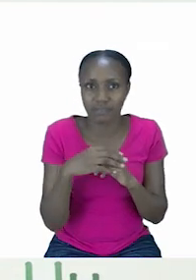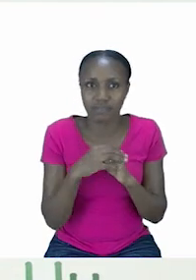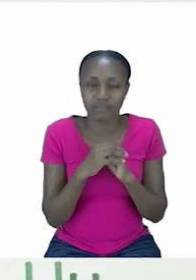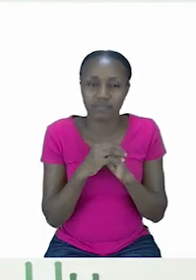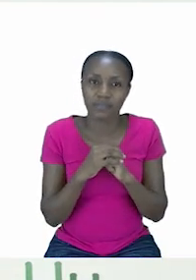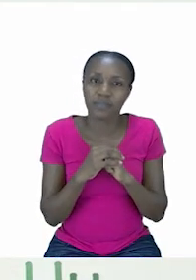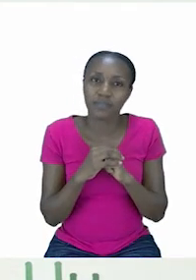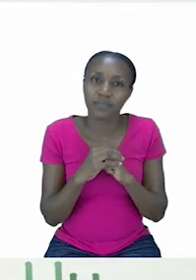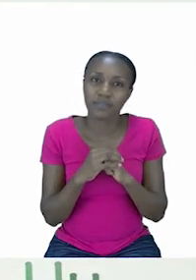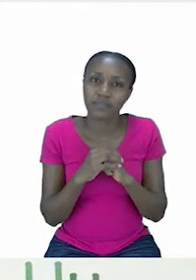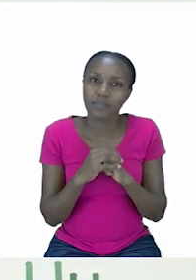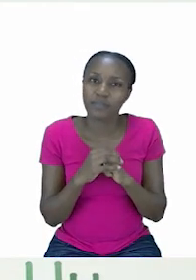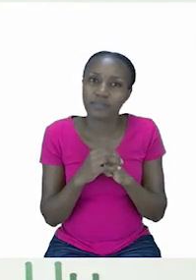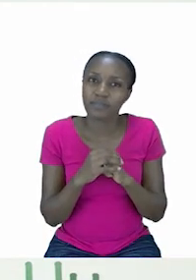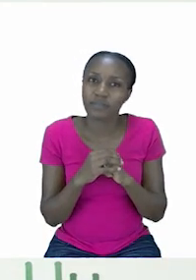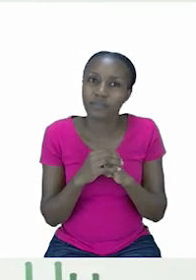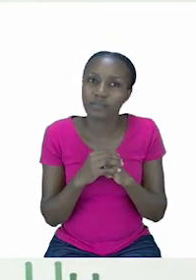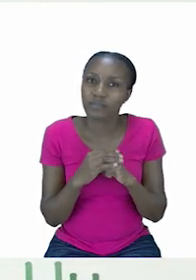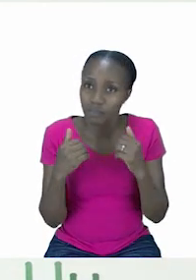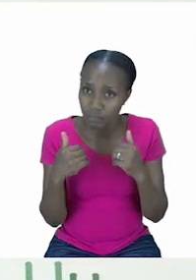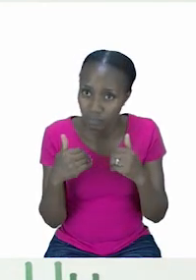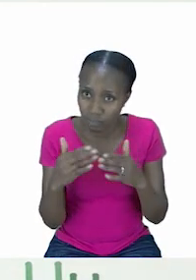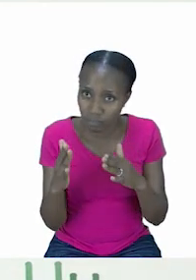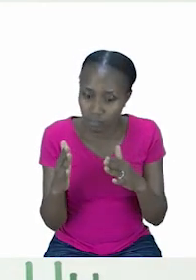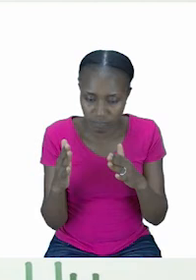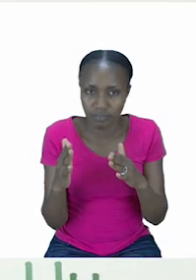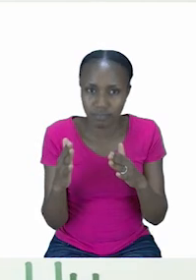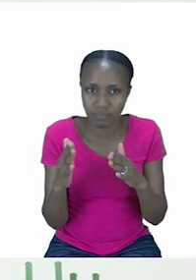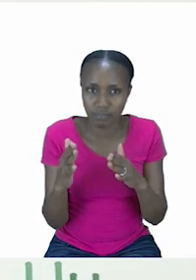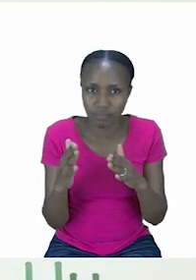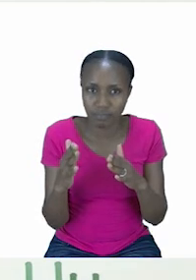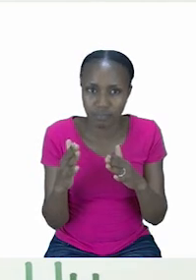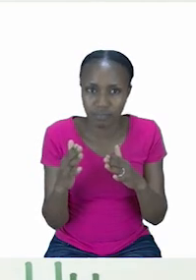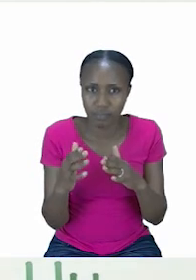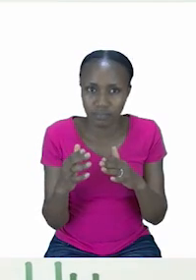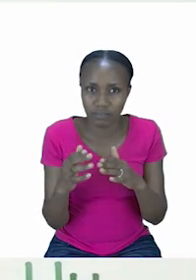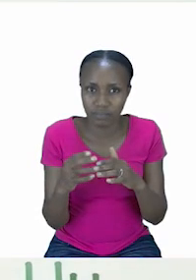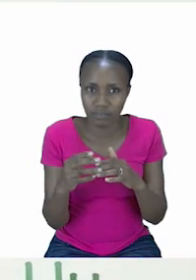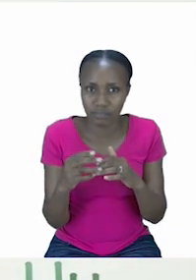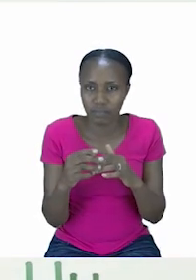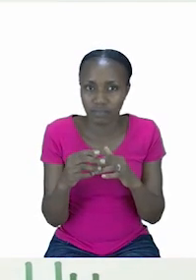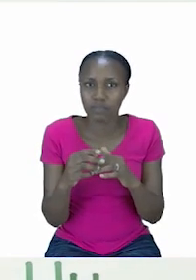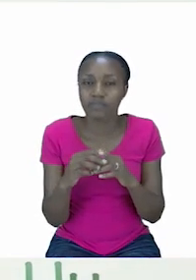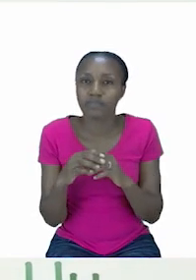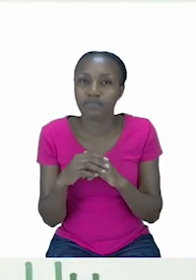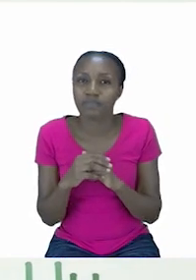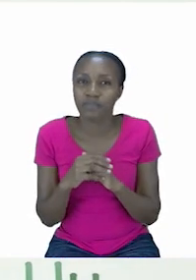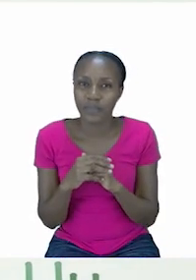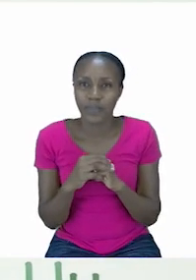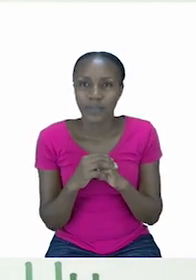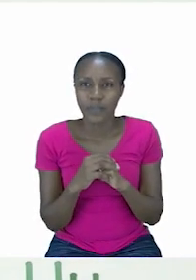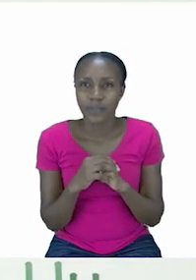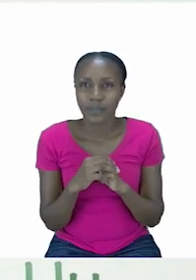start where our loop starts. And we're going to go, let's trace with our finger first. We're going